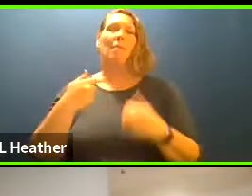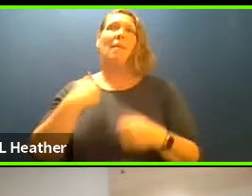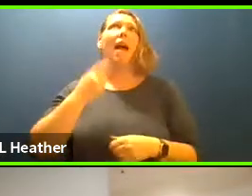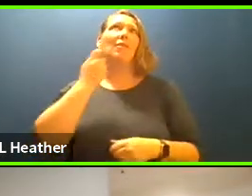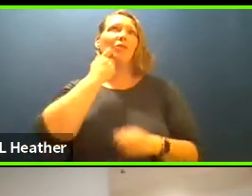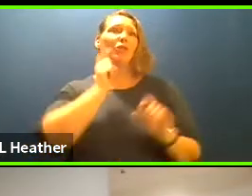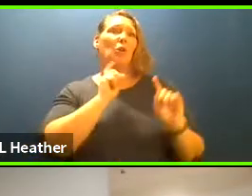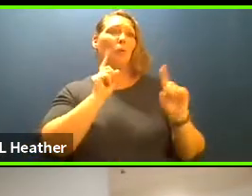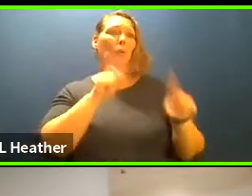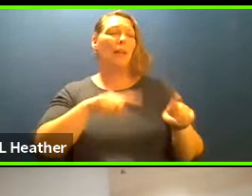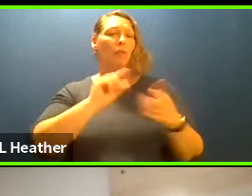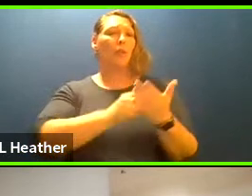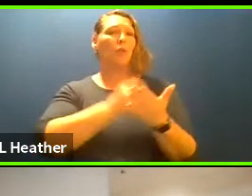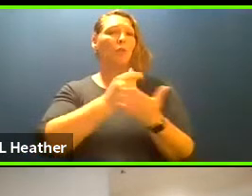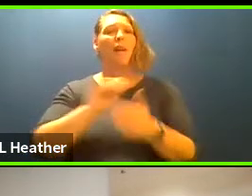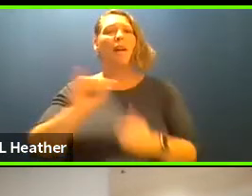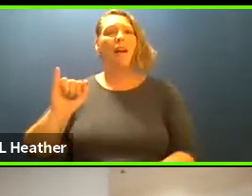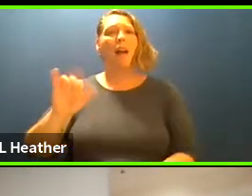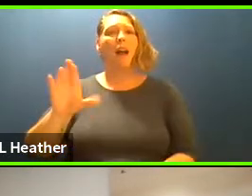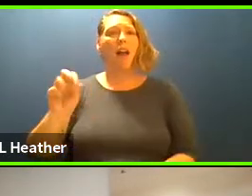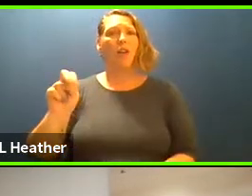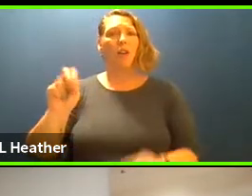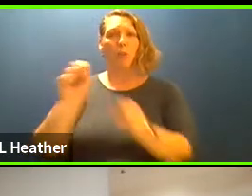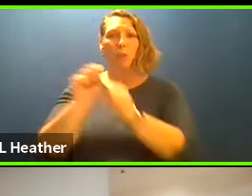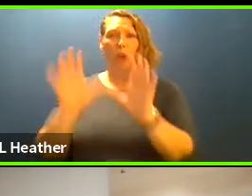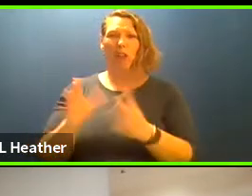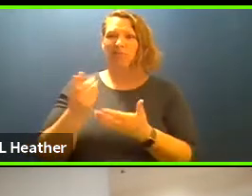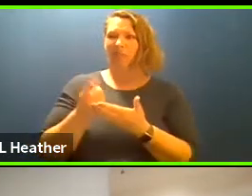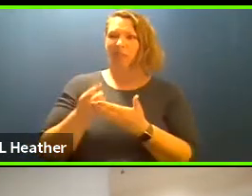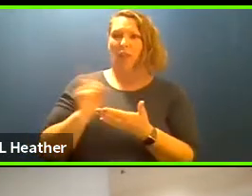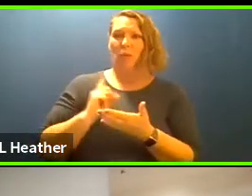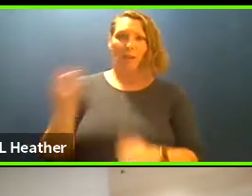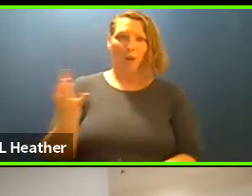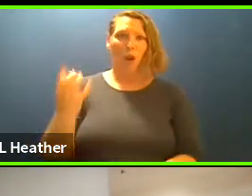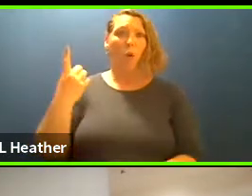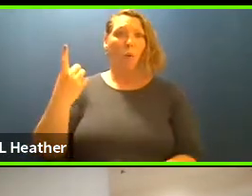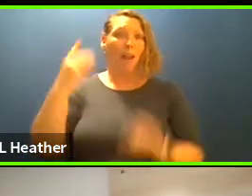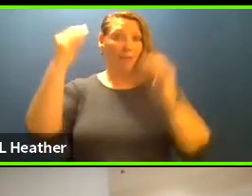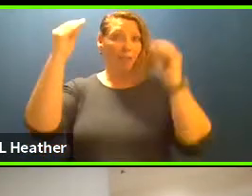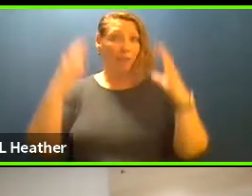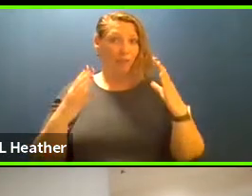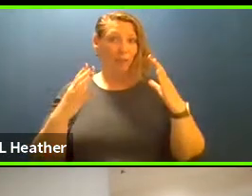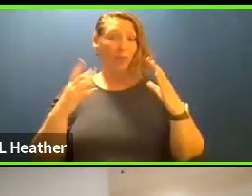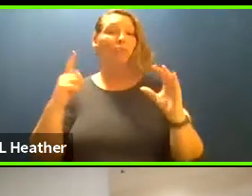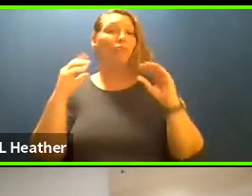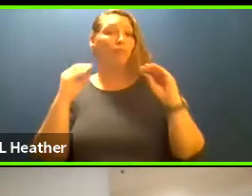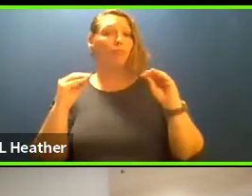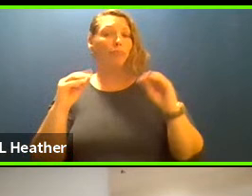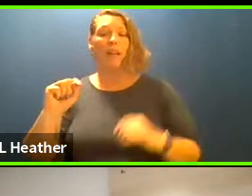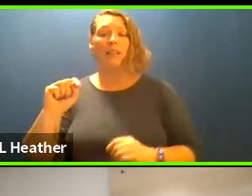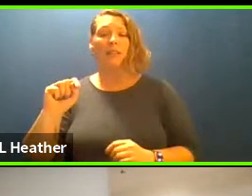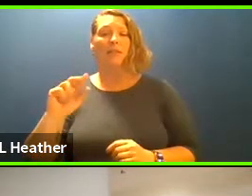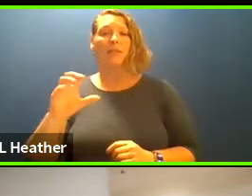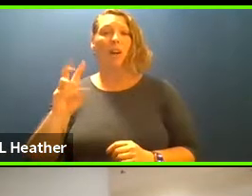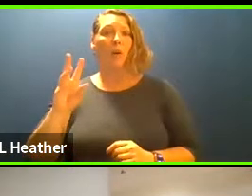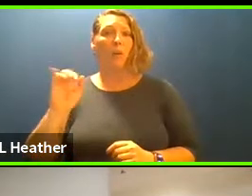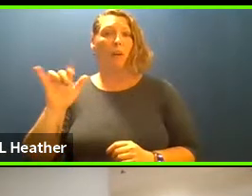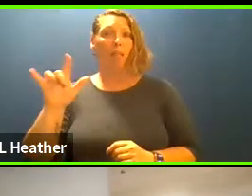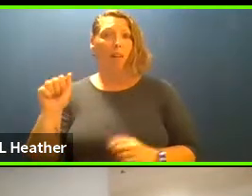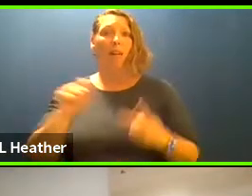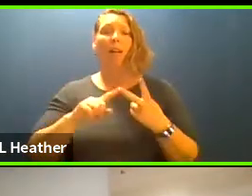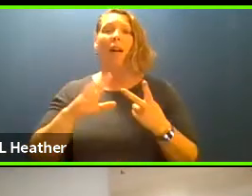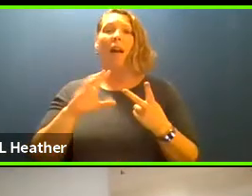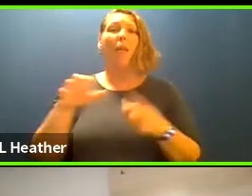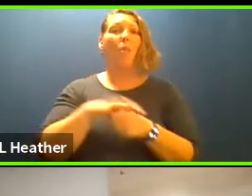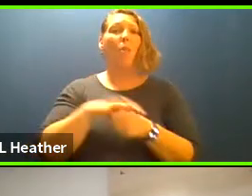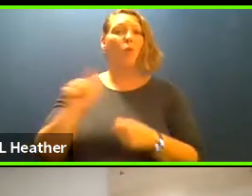of the iron workers on last Friday, and one of the instructors actually instructs in Tukwila and also instructs at Local